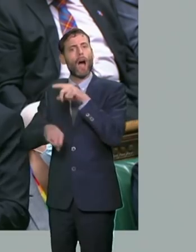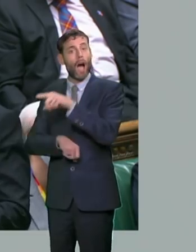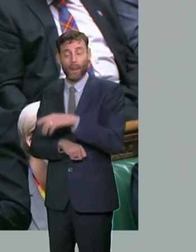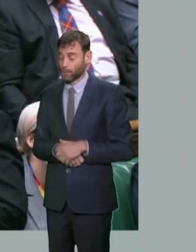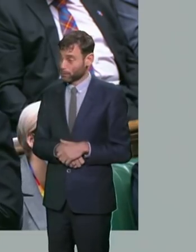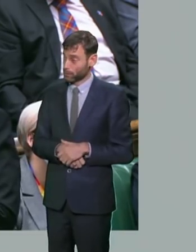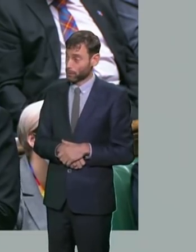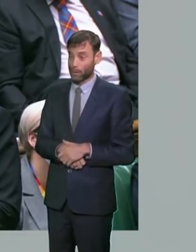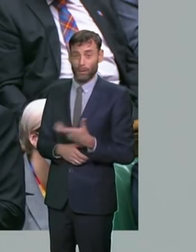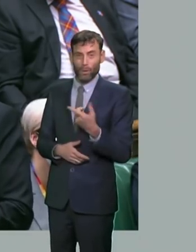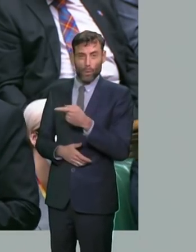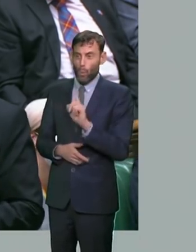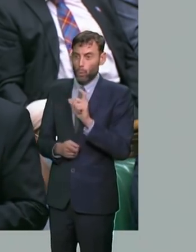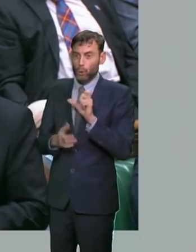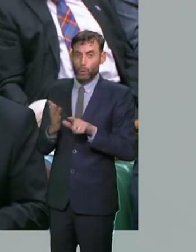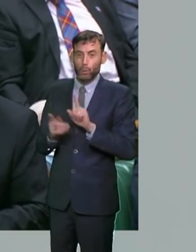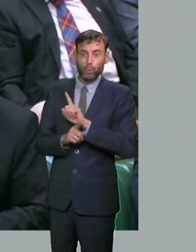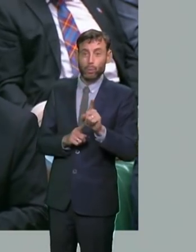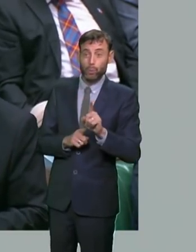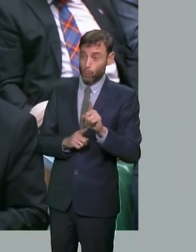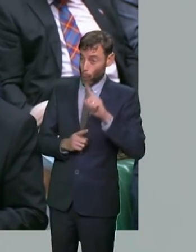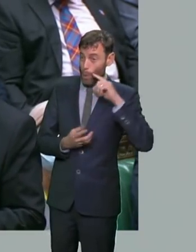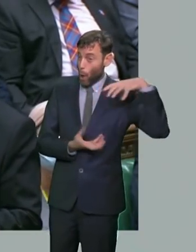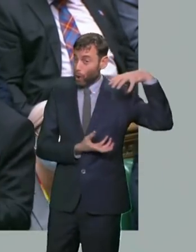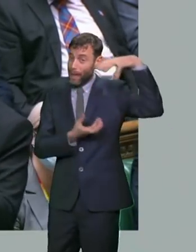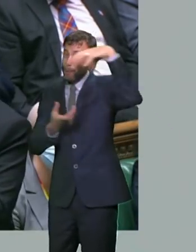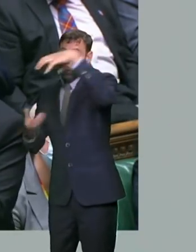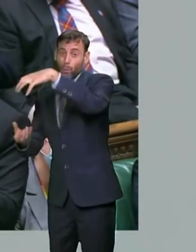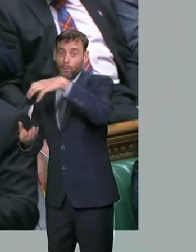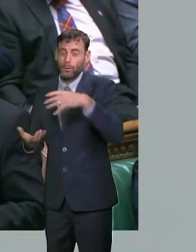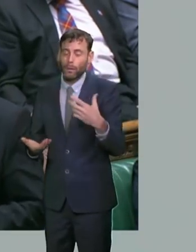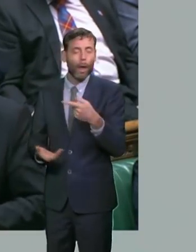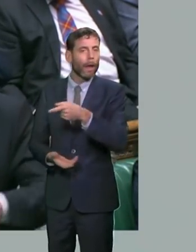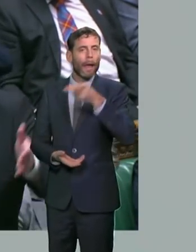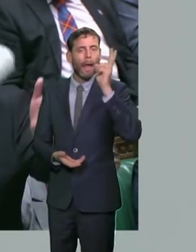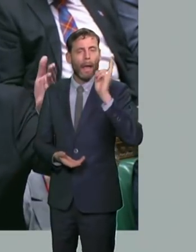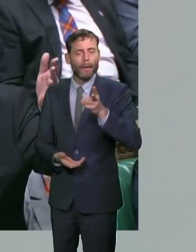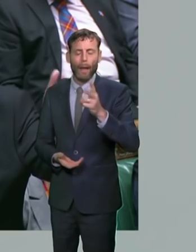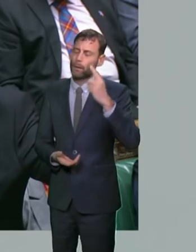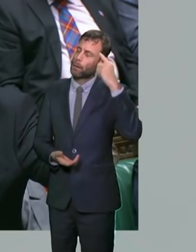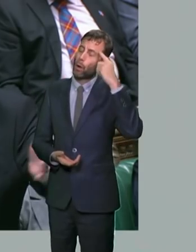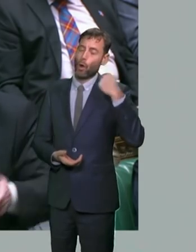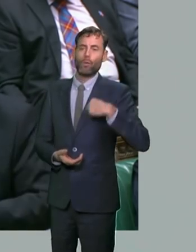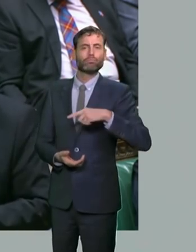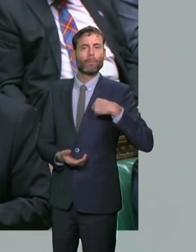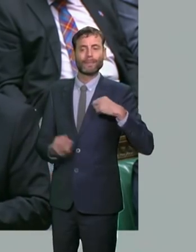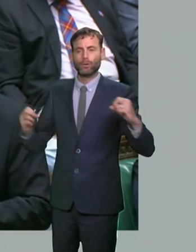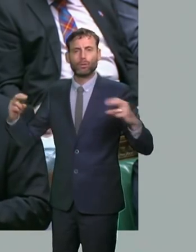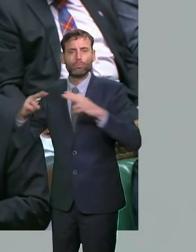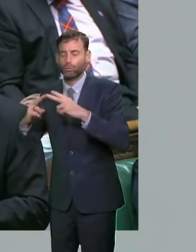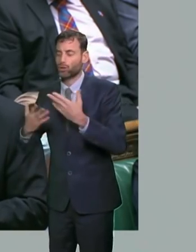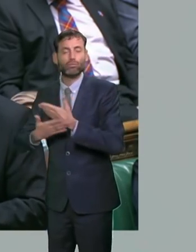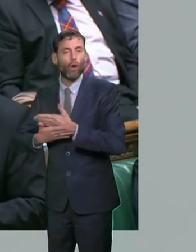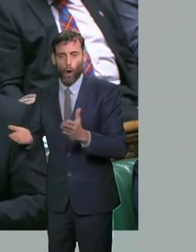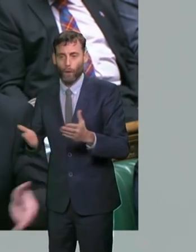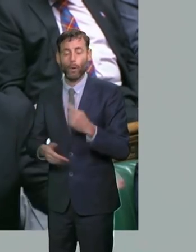balloons for the crossing instead and inflate them himself. Broken bridge promises to Scotland, broken rail promises to